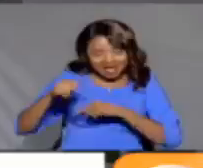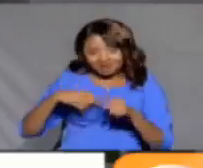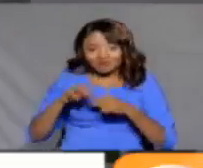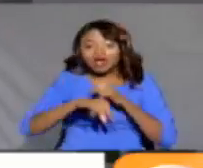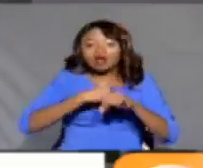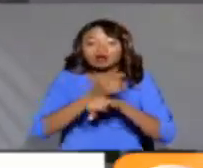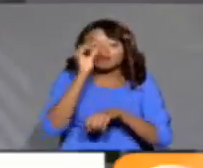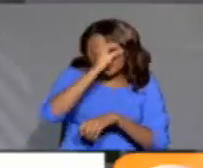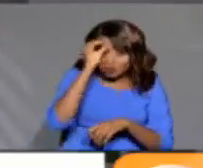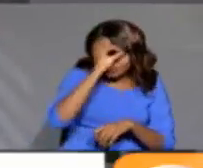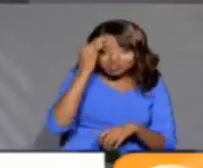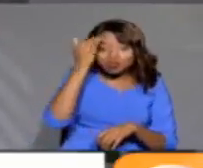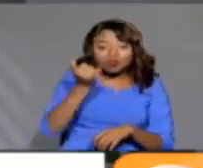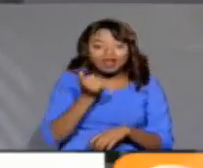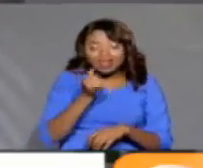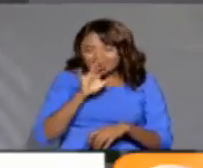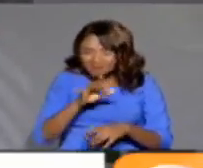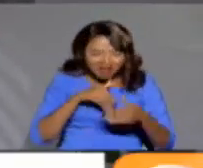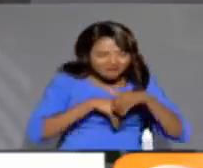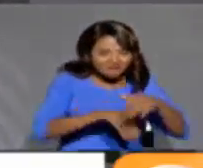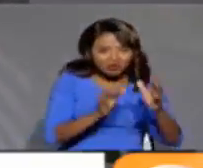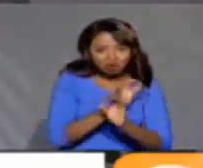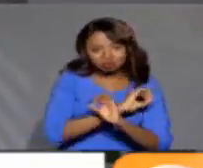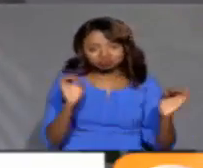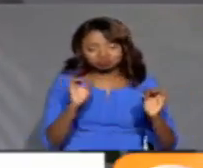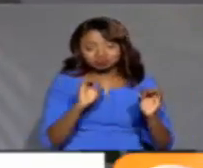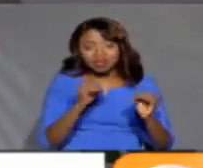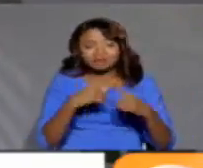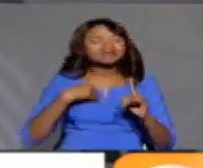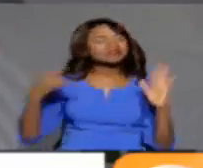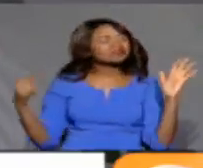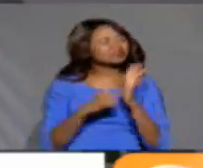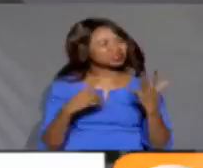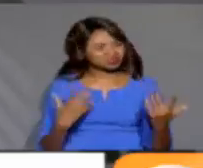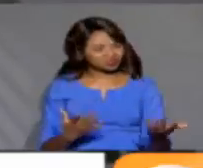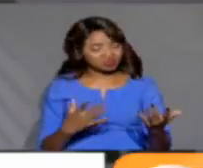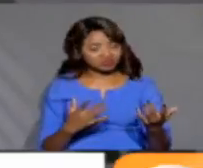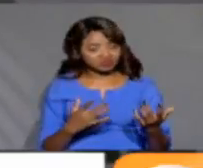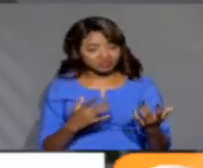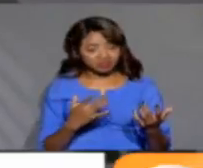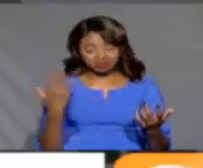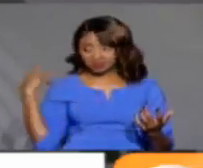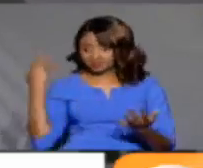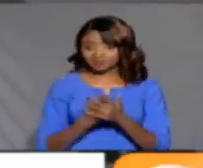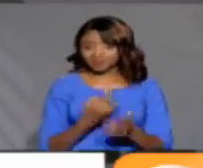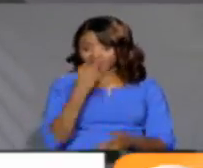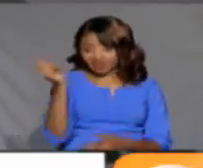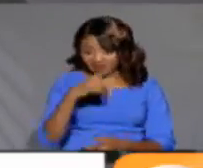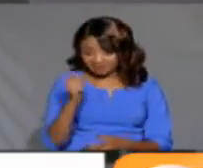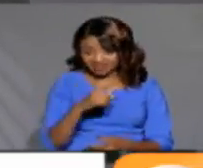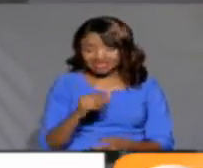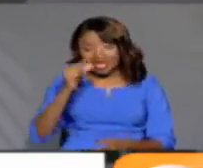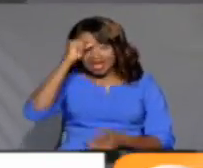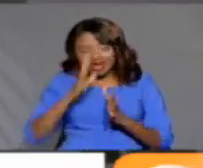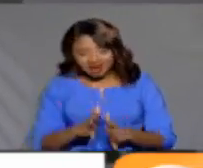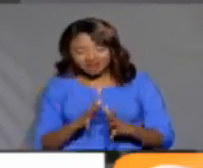on the financial statements of that entity. End of quote. What is my point? In the last 3 months, governors and senators have forged